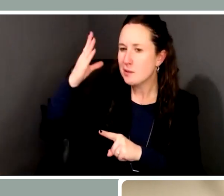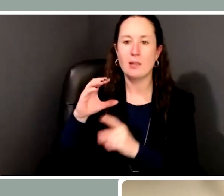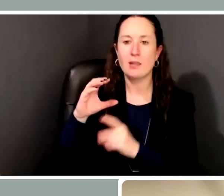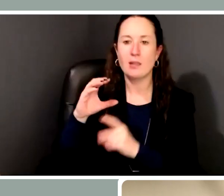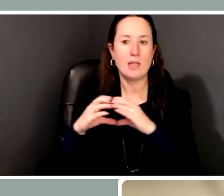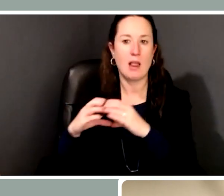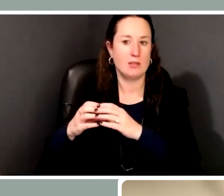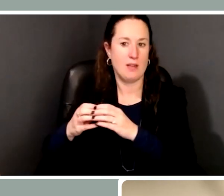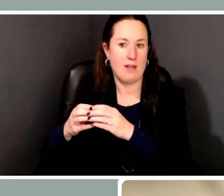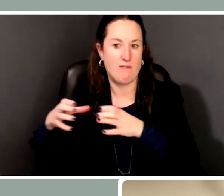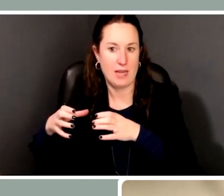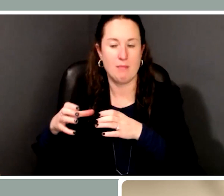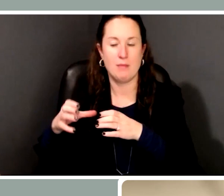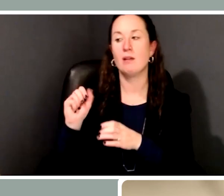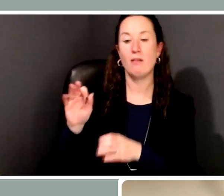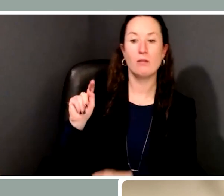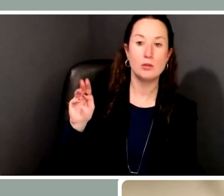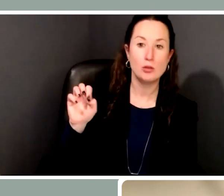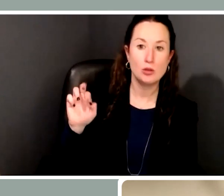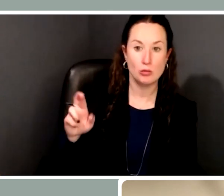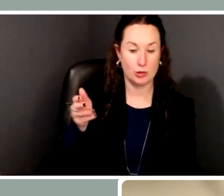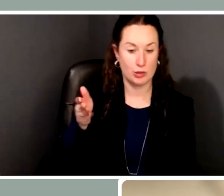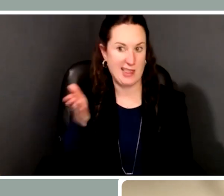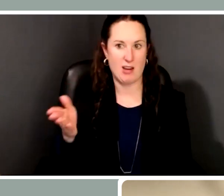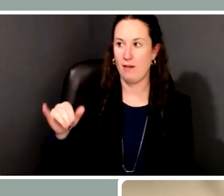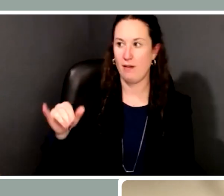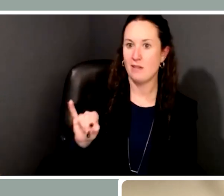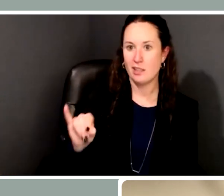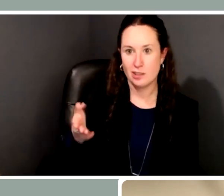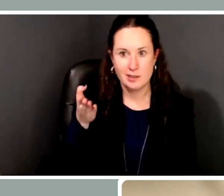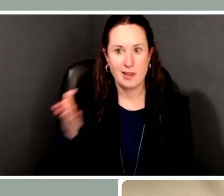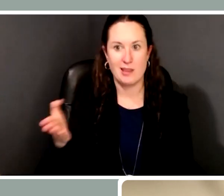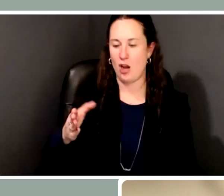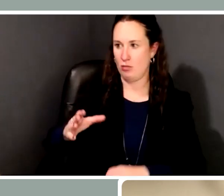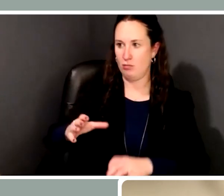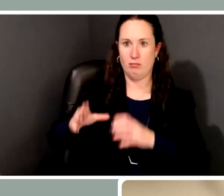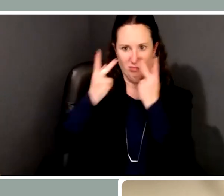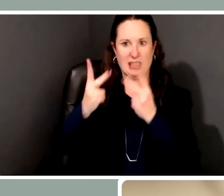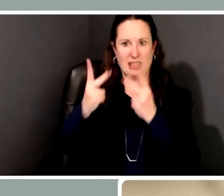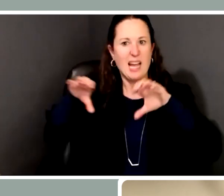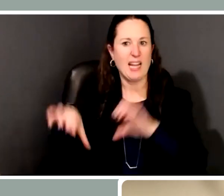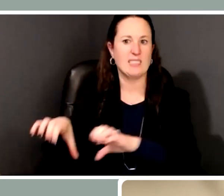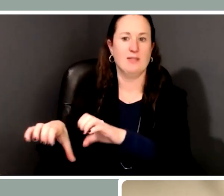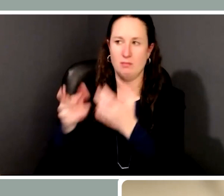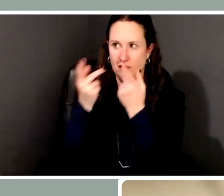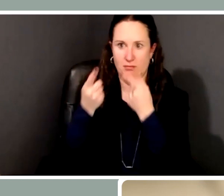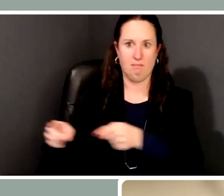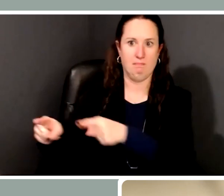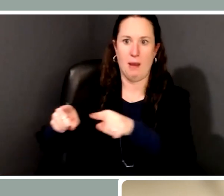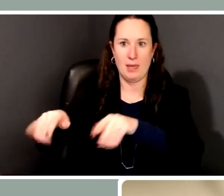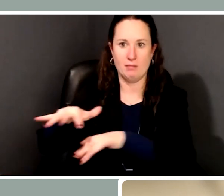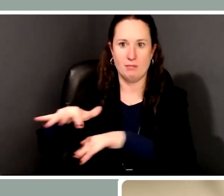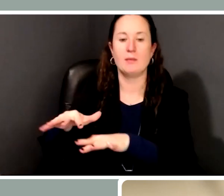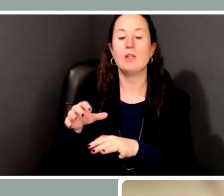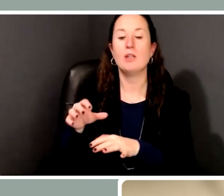tumor there, or when there's infection there. So a PET scan gives an idea.